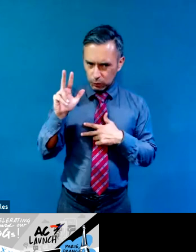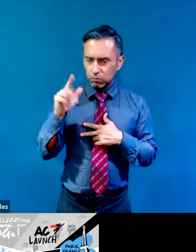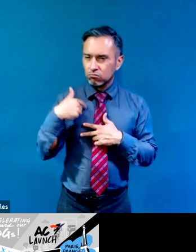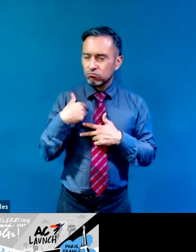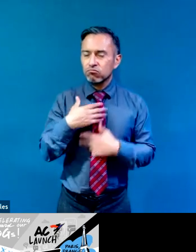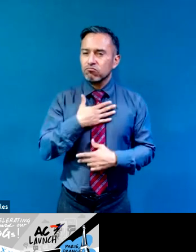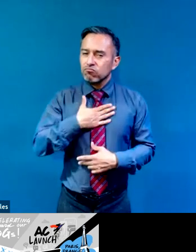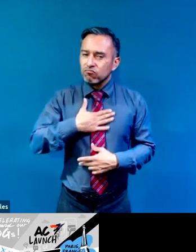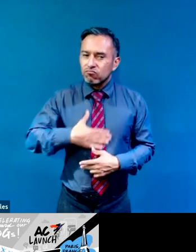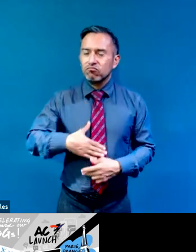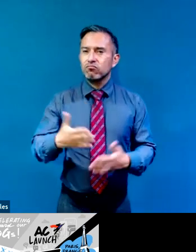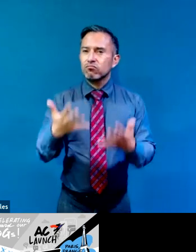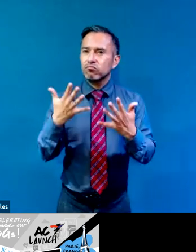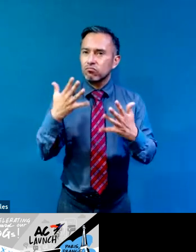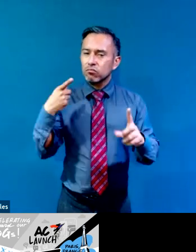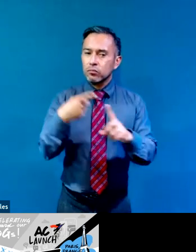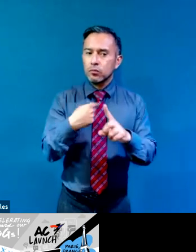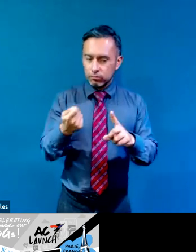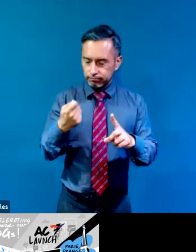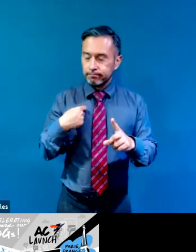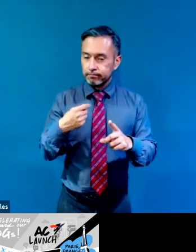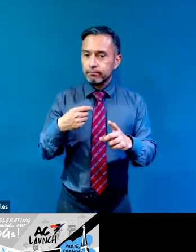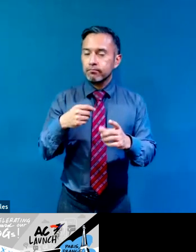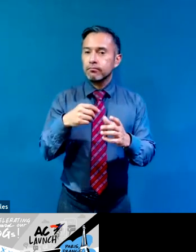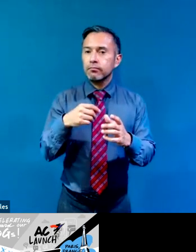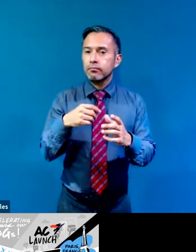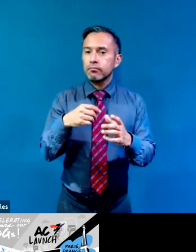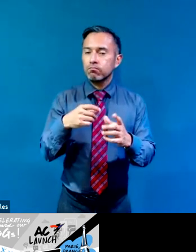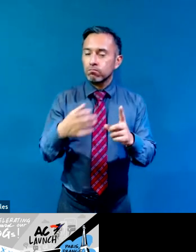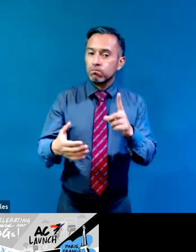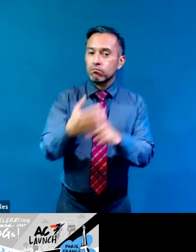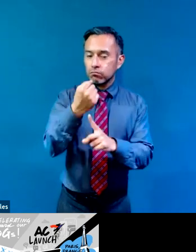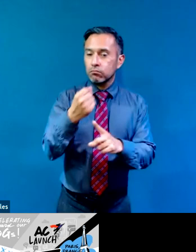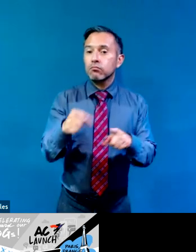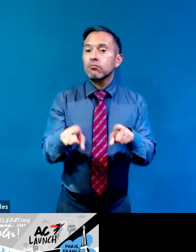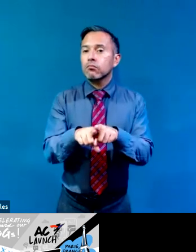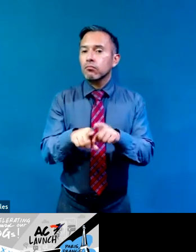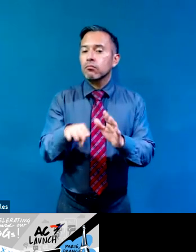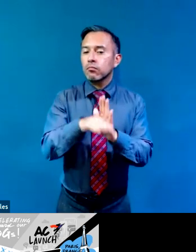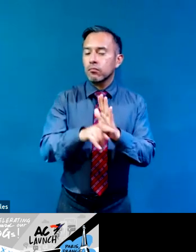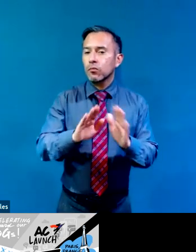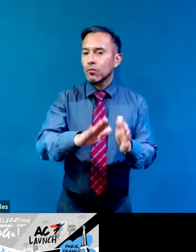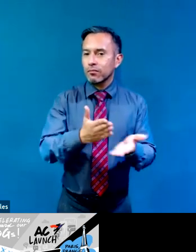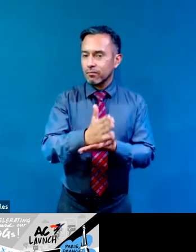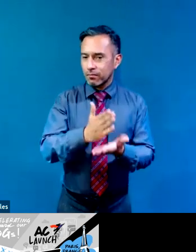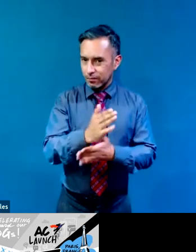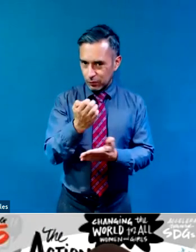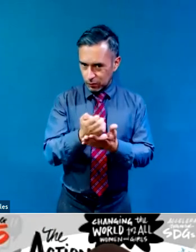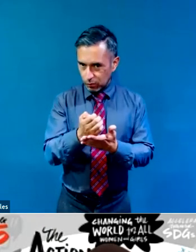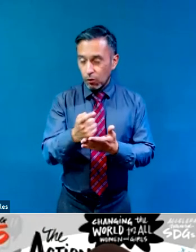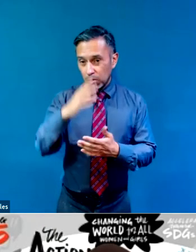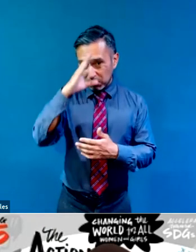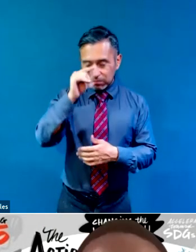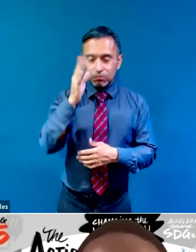the Economic Justice and Rights Blueprint. And so I would encourage all of you to look at this kickoff today in